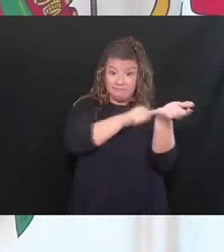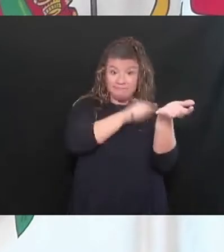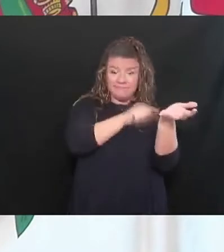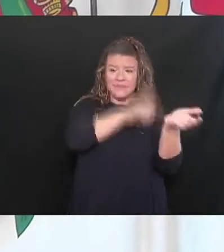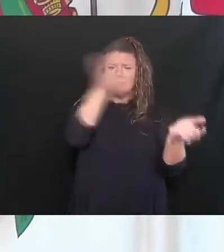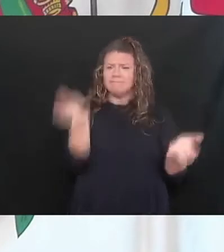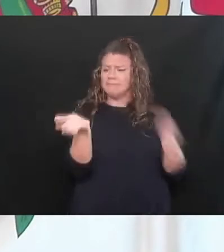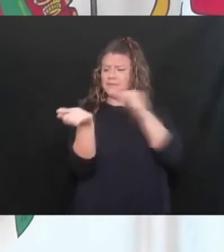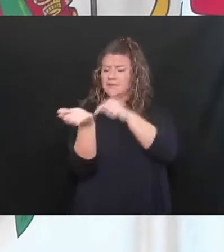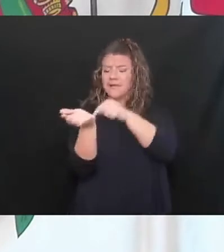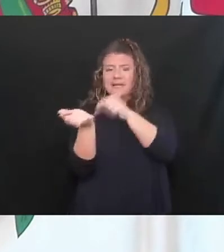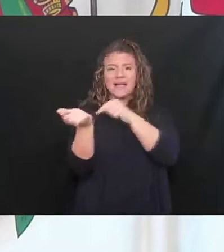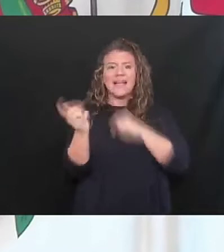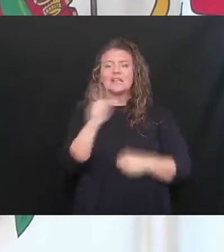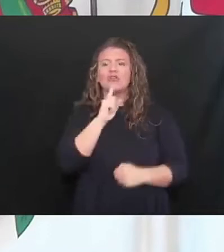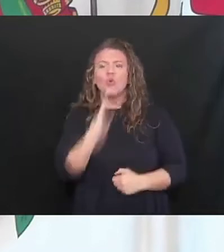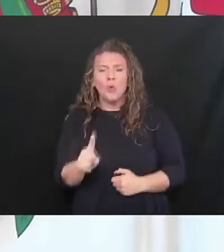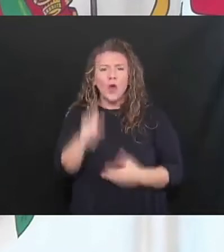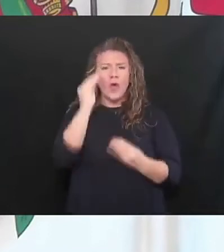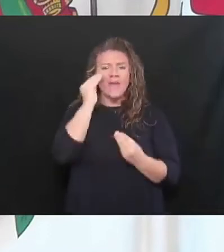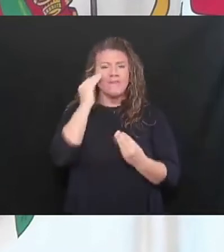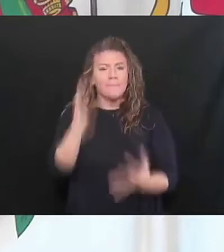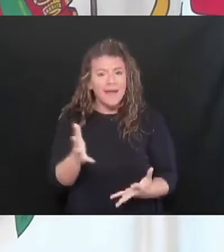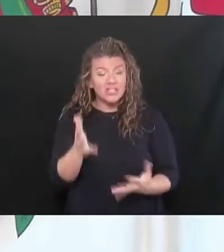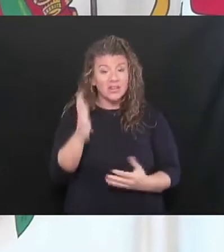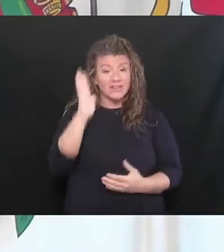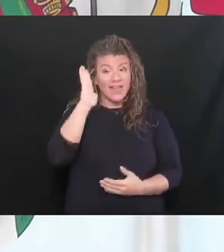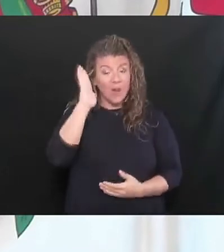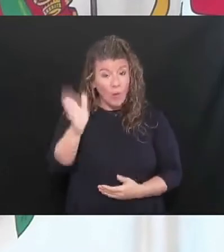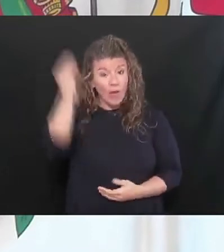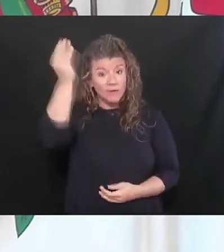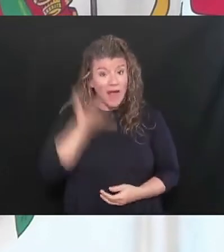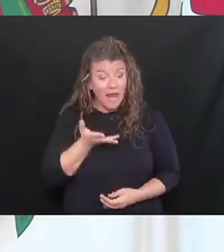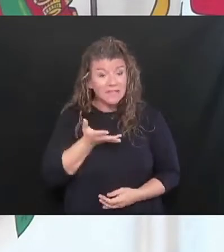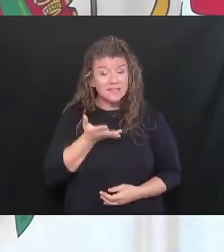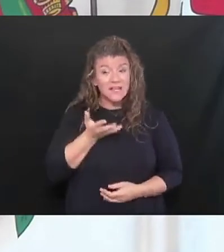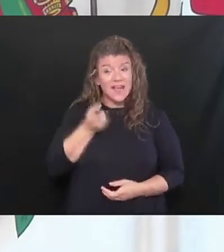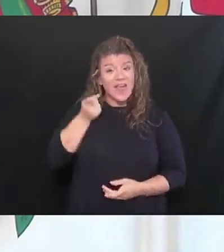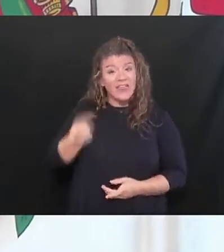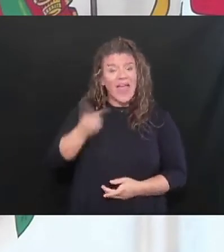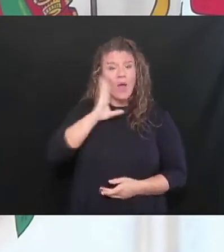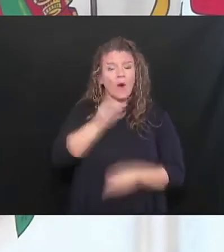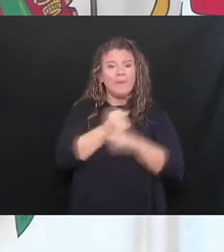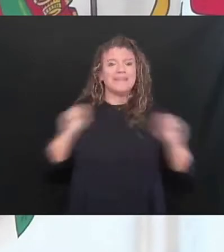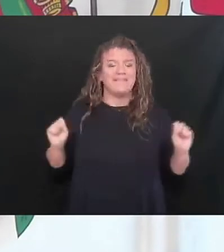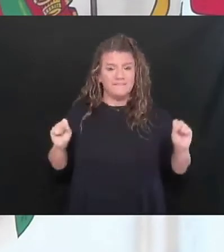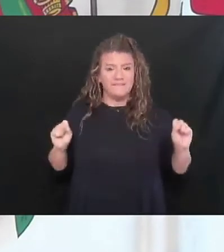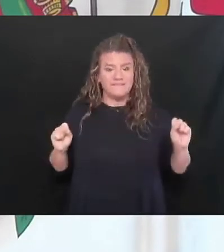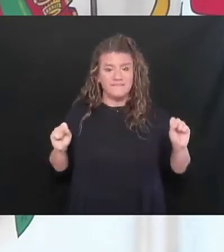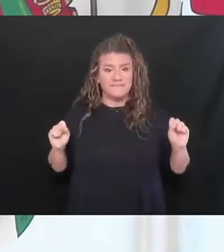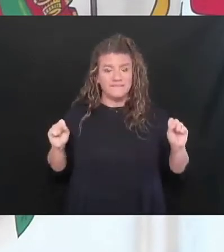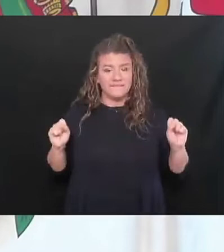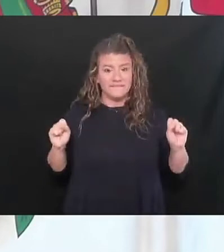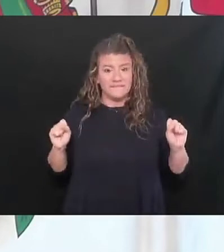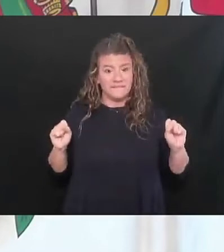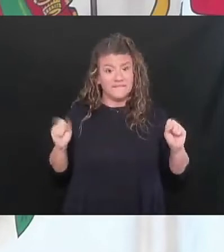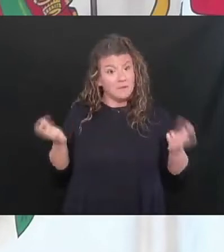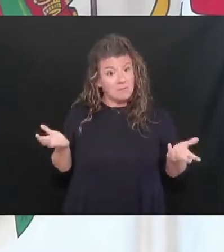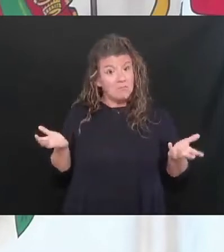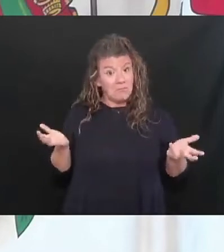is there real information that would say to us that they're going to be safer? You